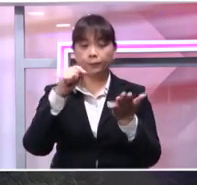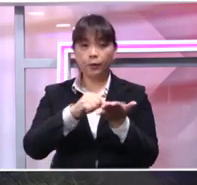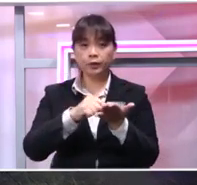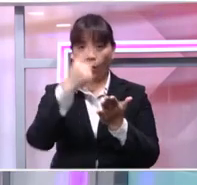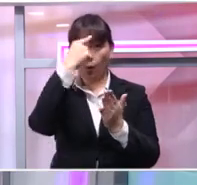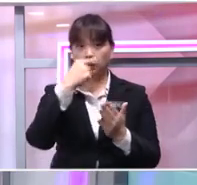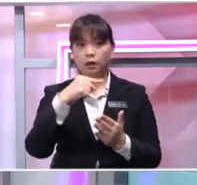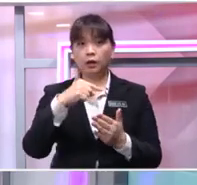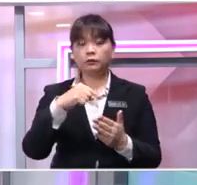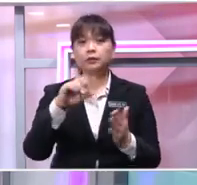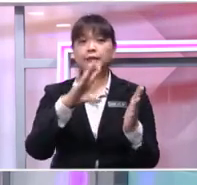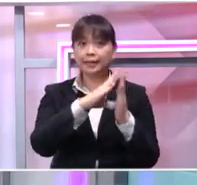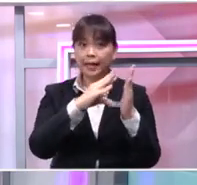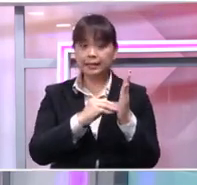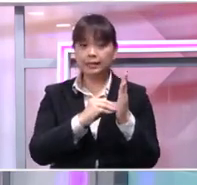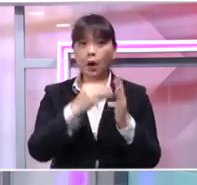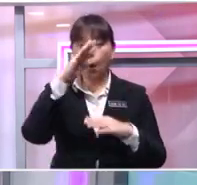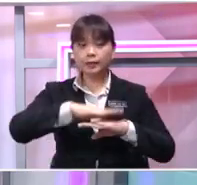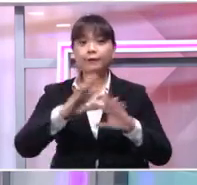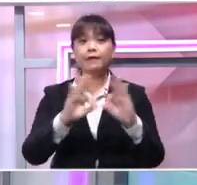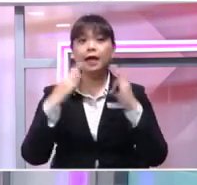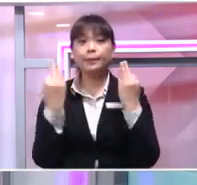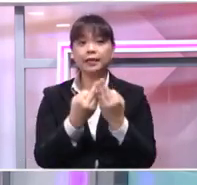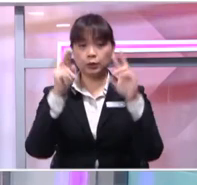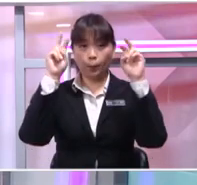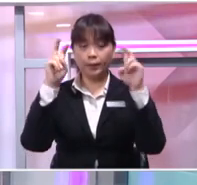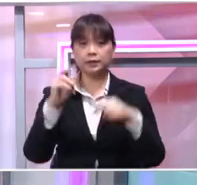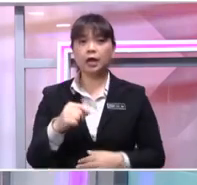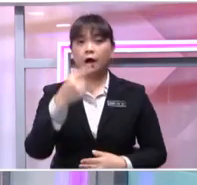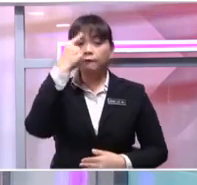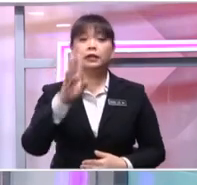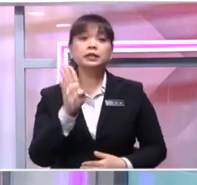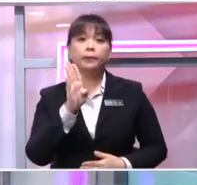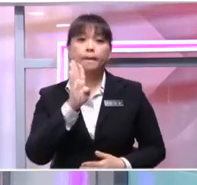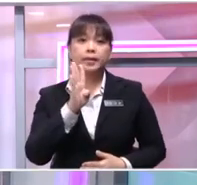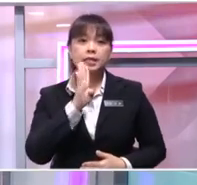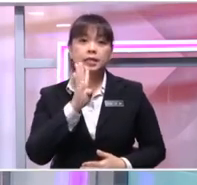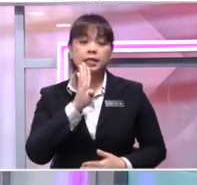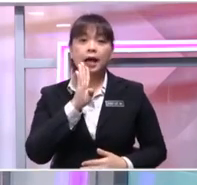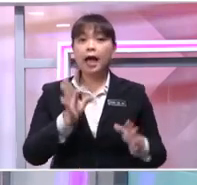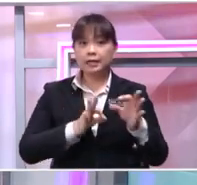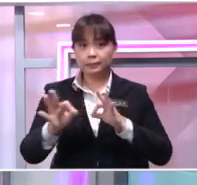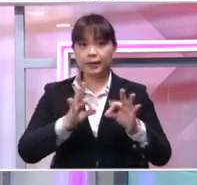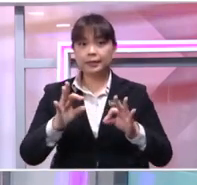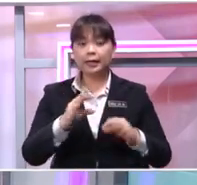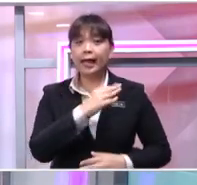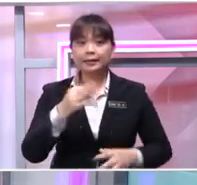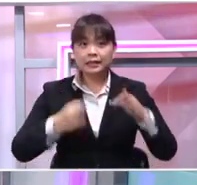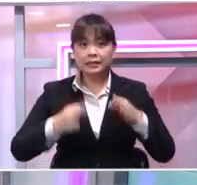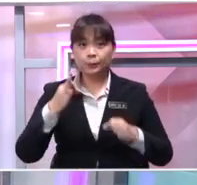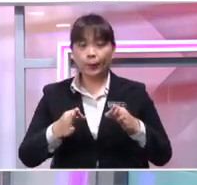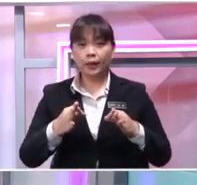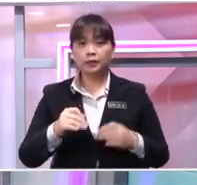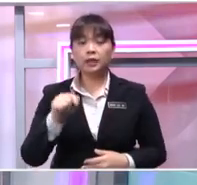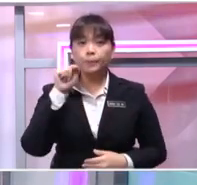a wide range of familiar topics. All right. And for speaking skills, explain and justify own points of